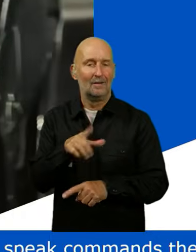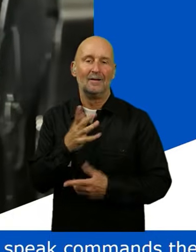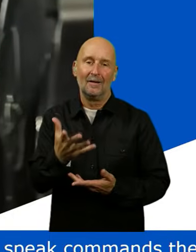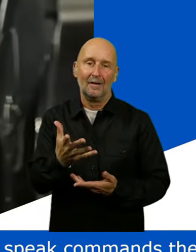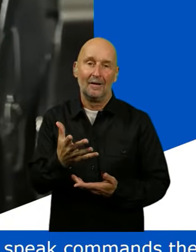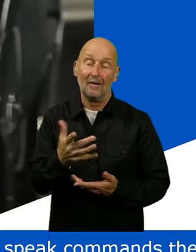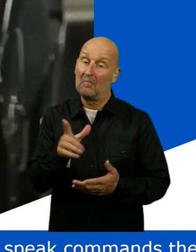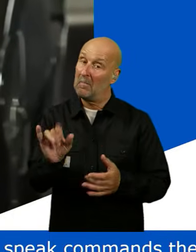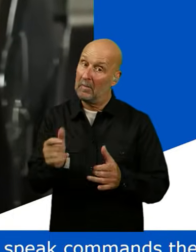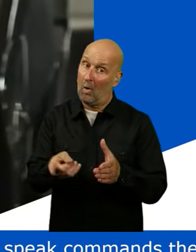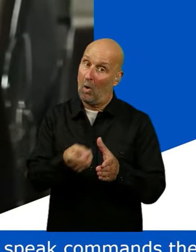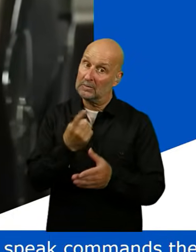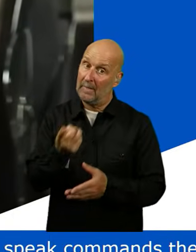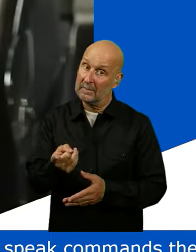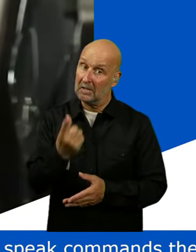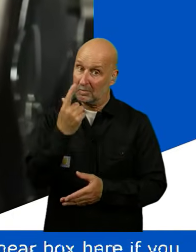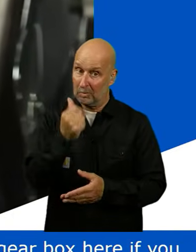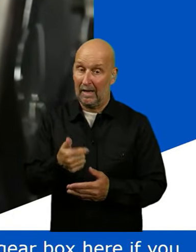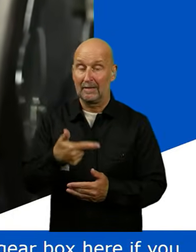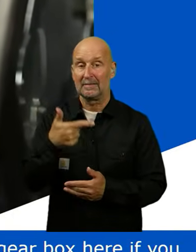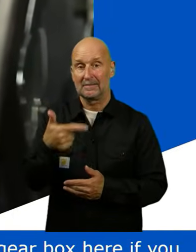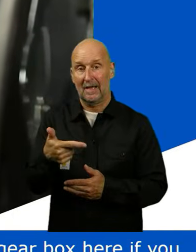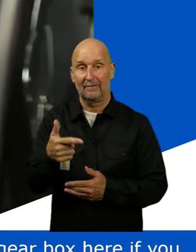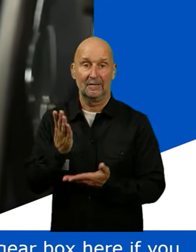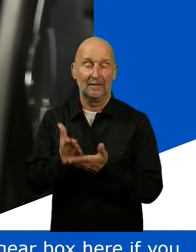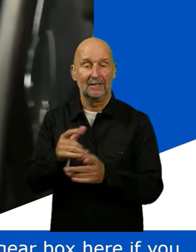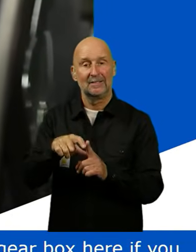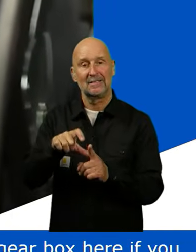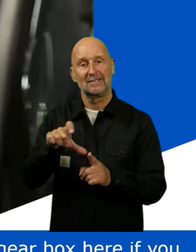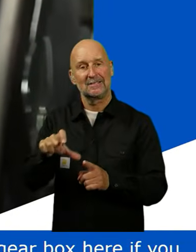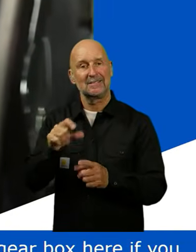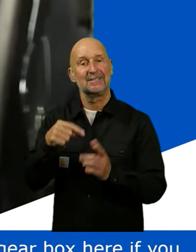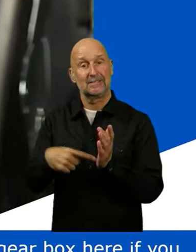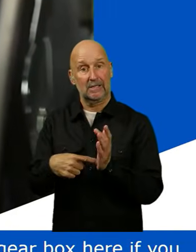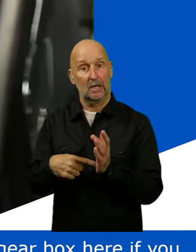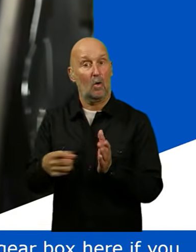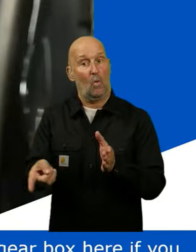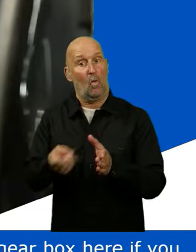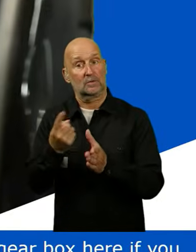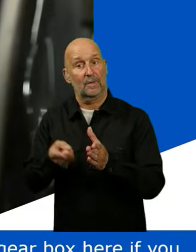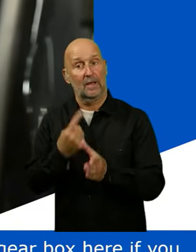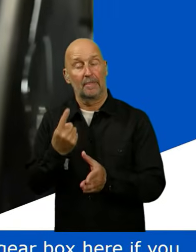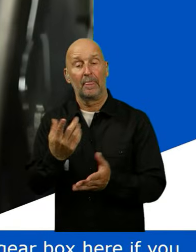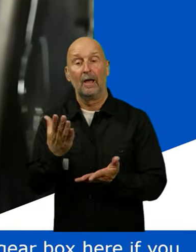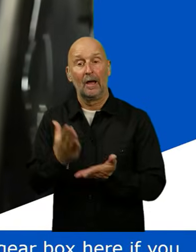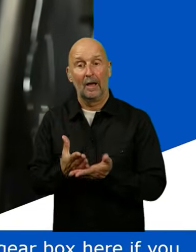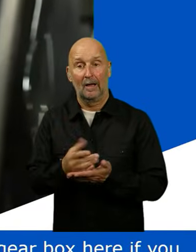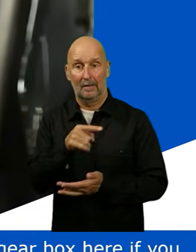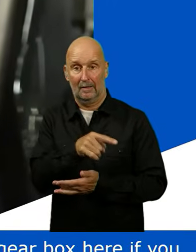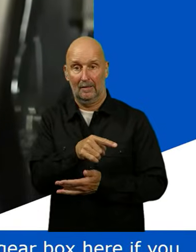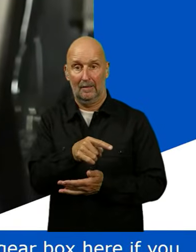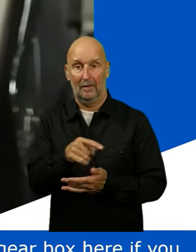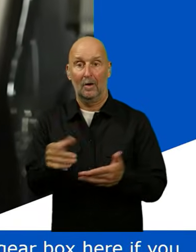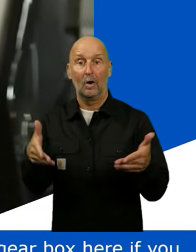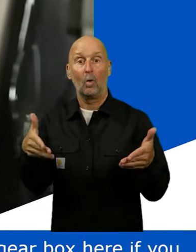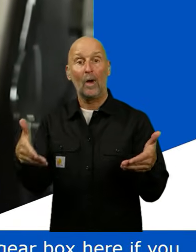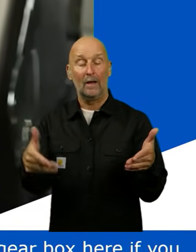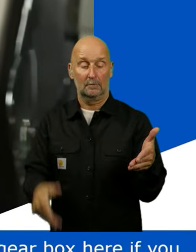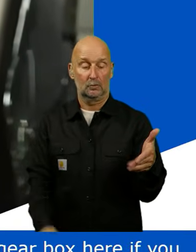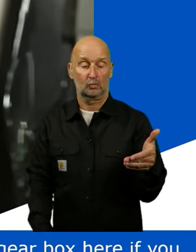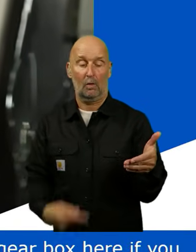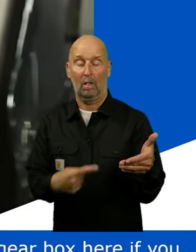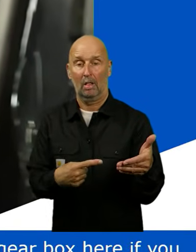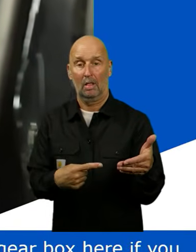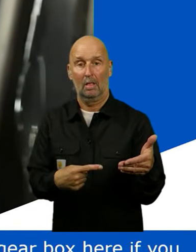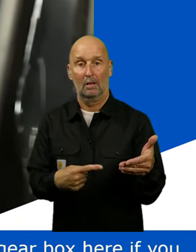if you prefer an automatic, you can get a 7-speed DCT, and the control for that is actually here on the steering column. So